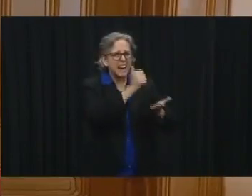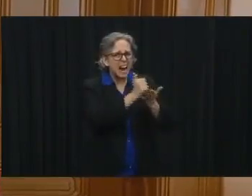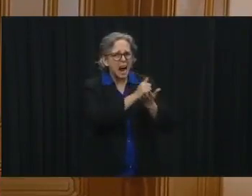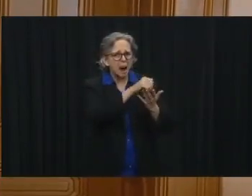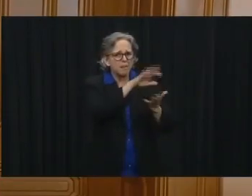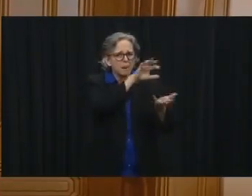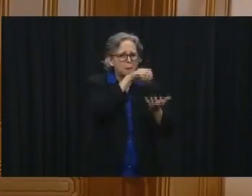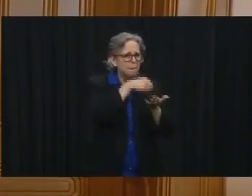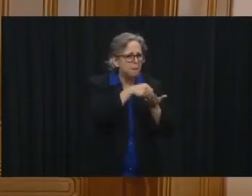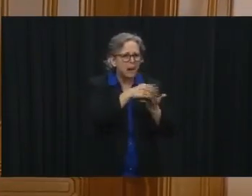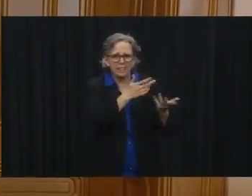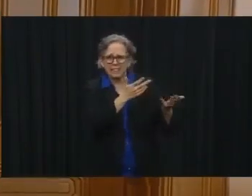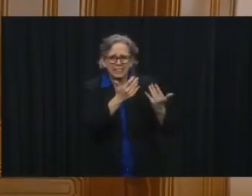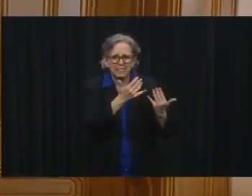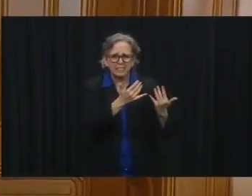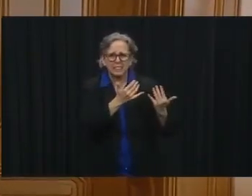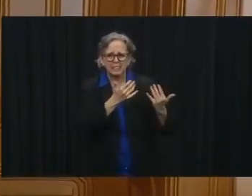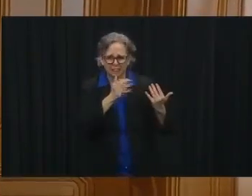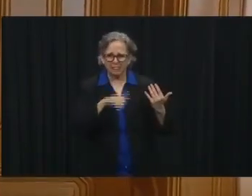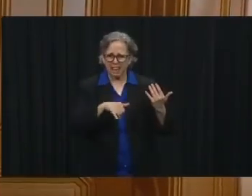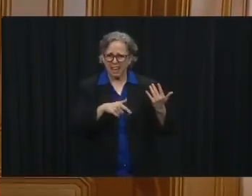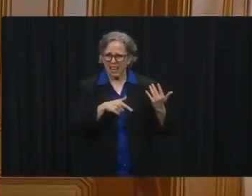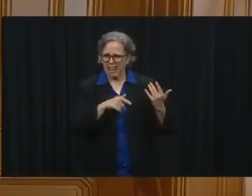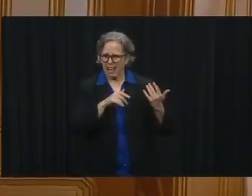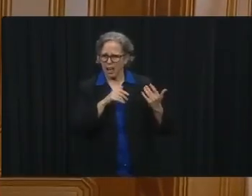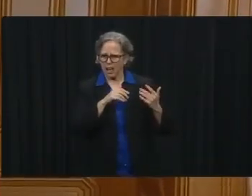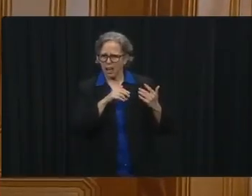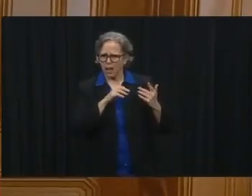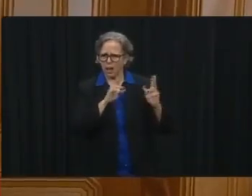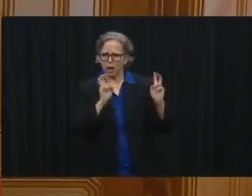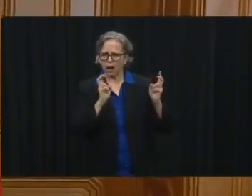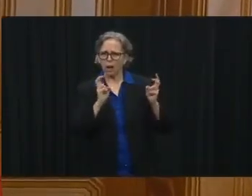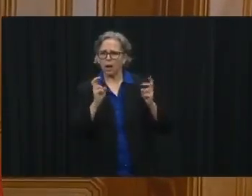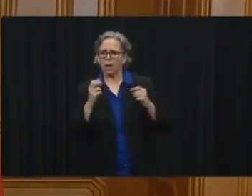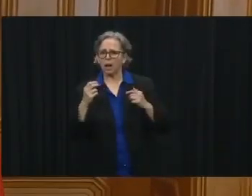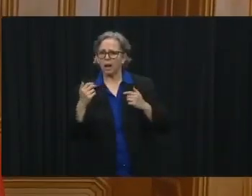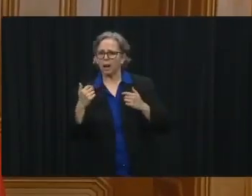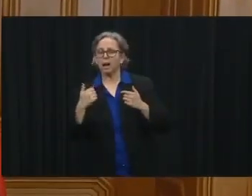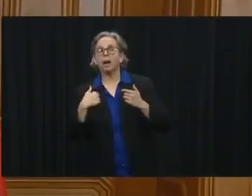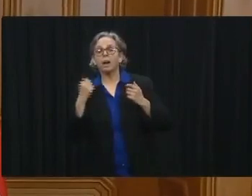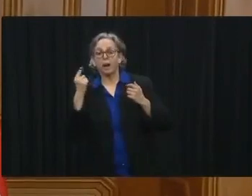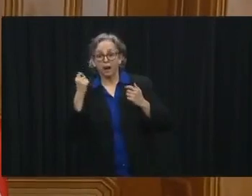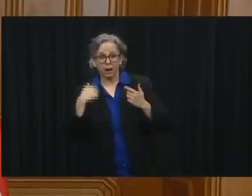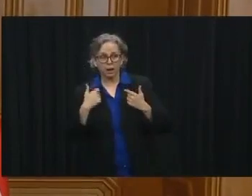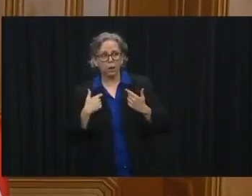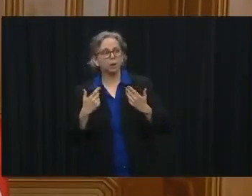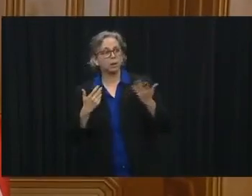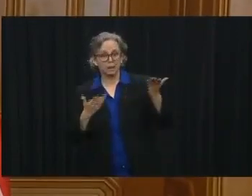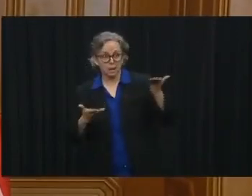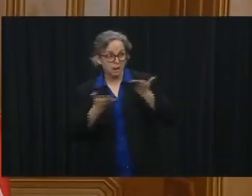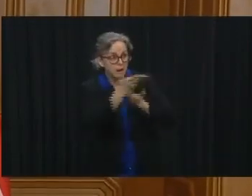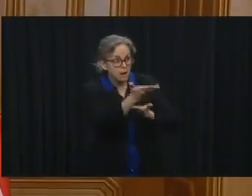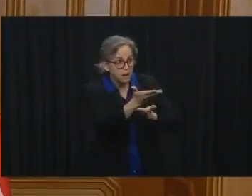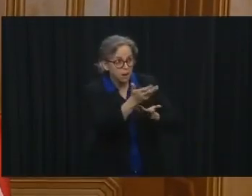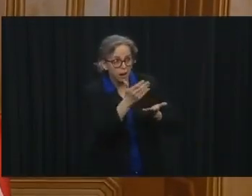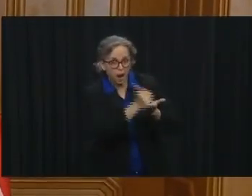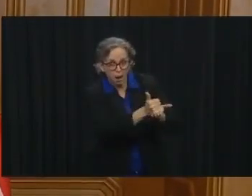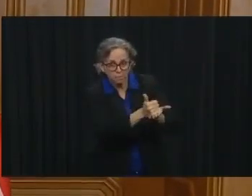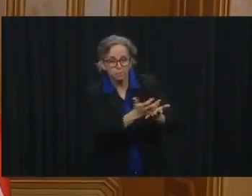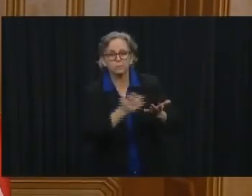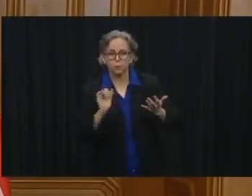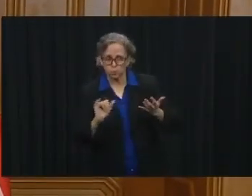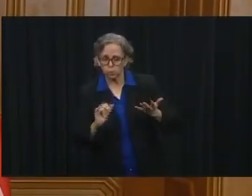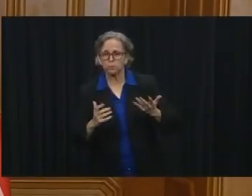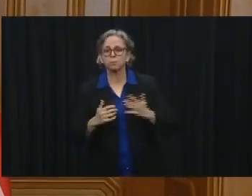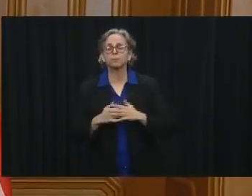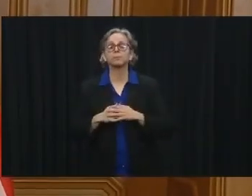people have some of the things that we need. And so what we're doing, what we have created now, is a way for you to